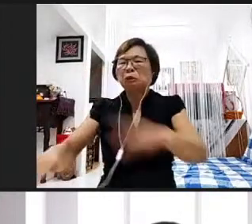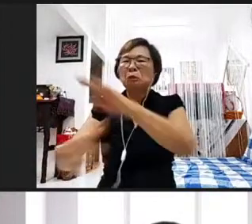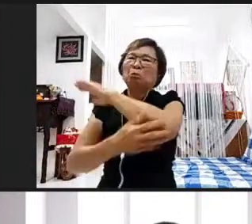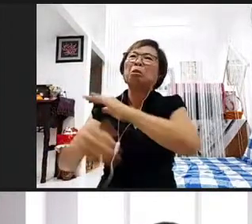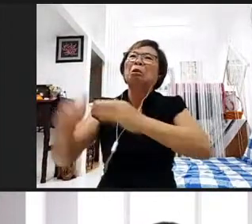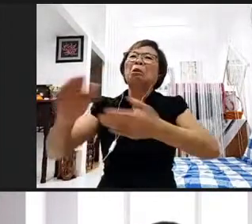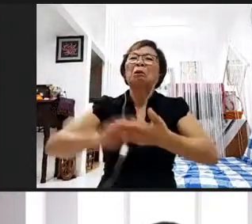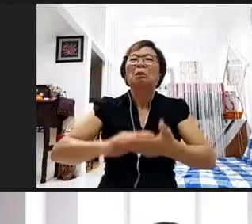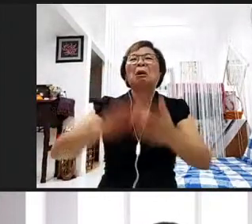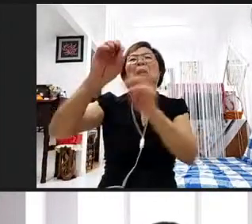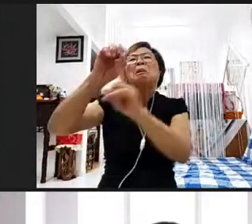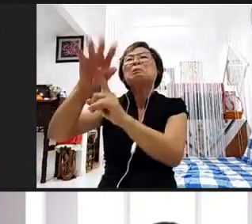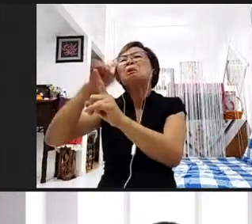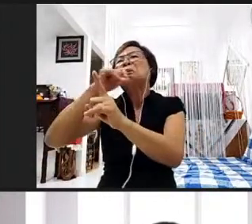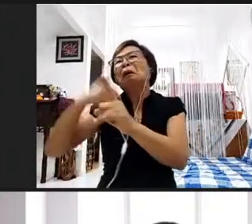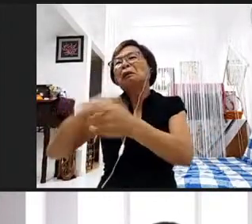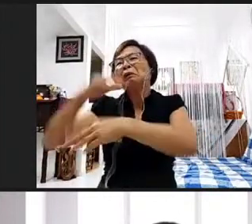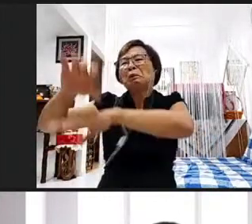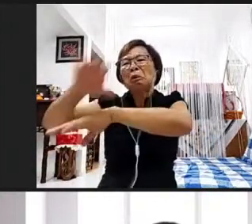computer. Right?